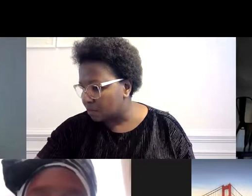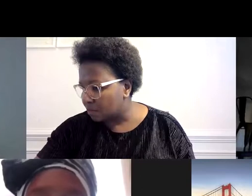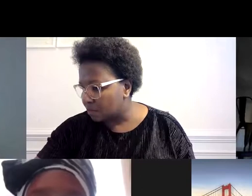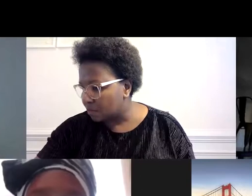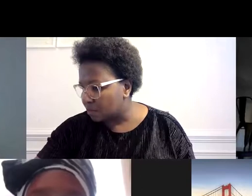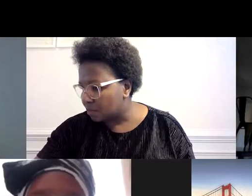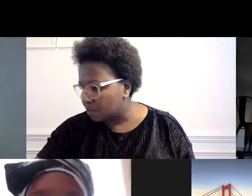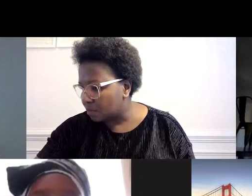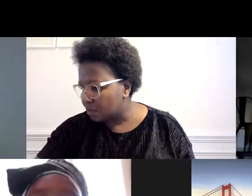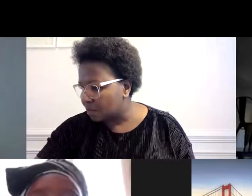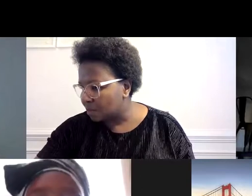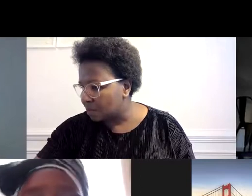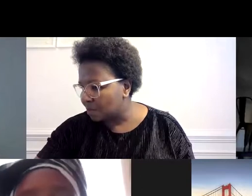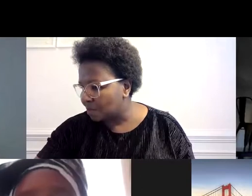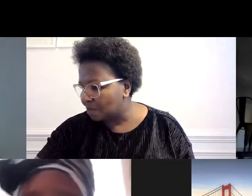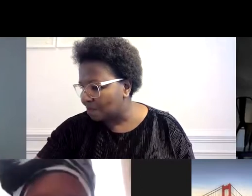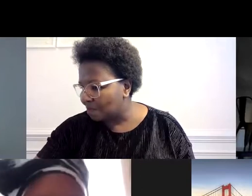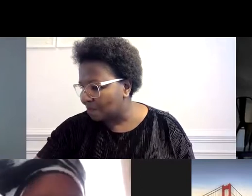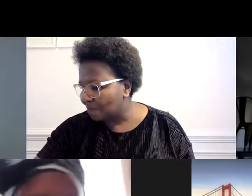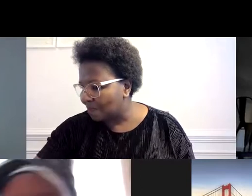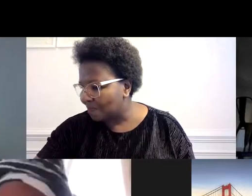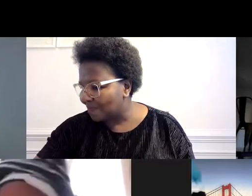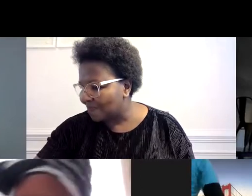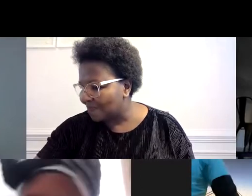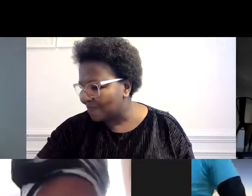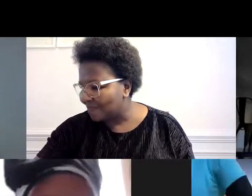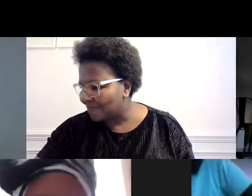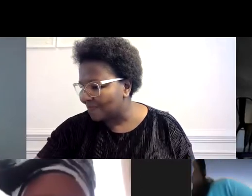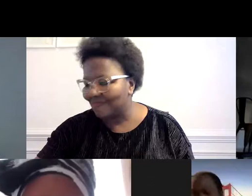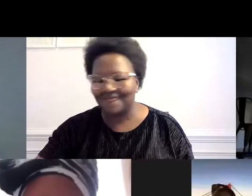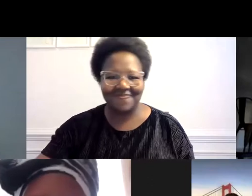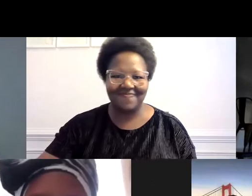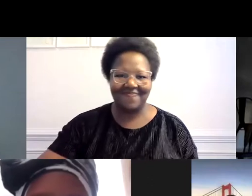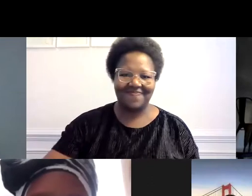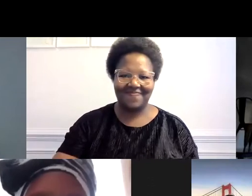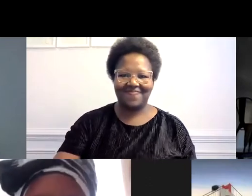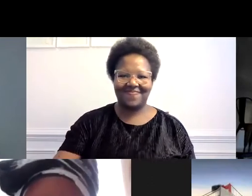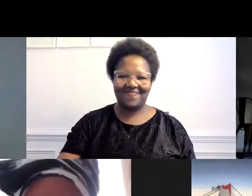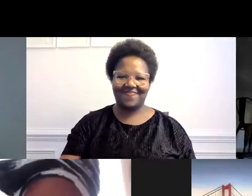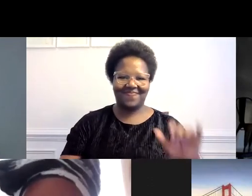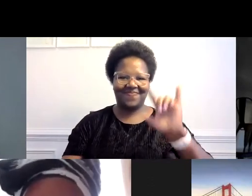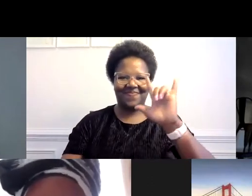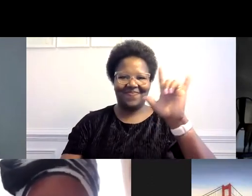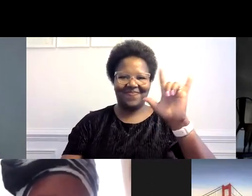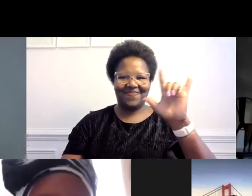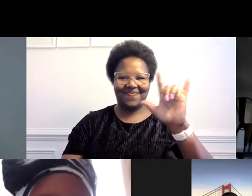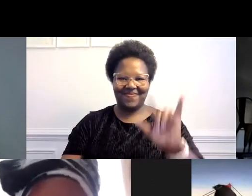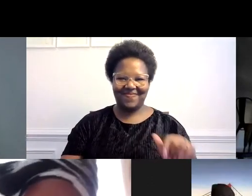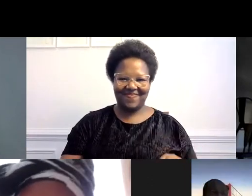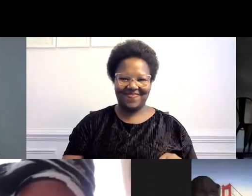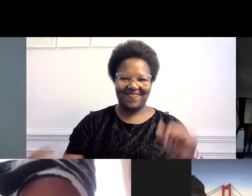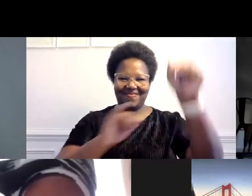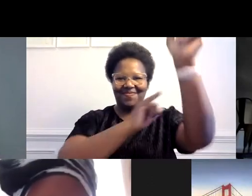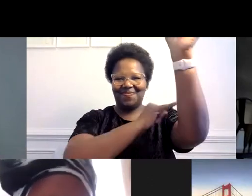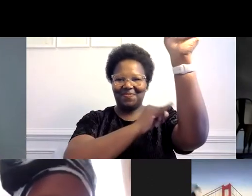knowing where to go, you know, back or forward, you know, sideways, you know. So now I'm in the light, and I love the